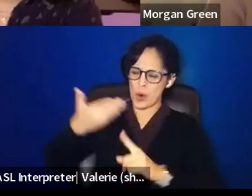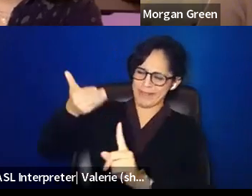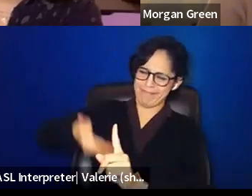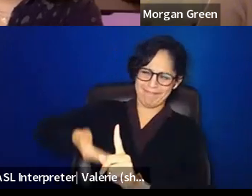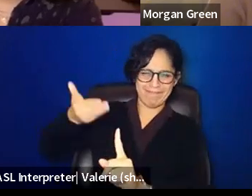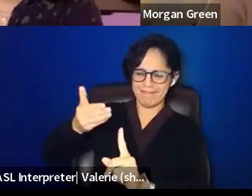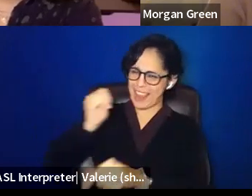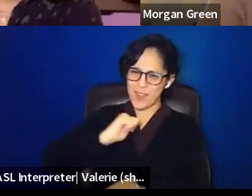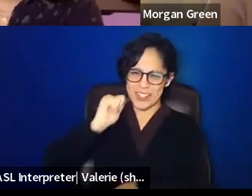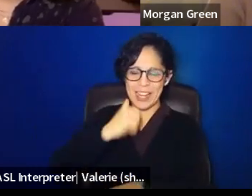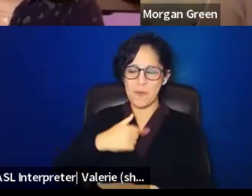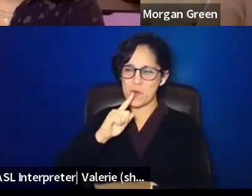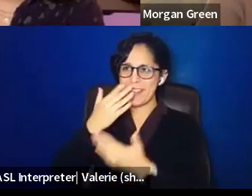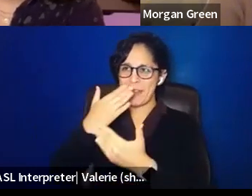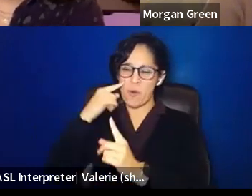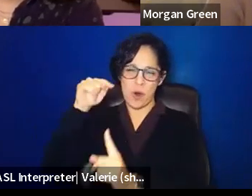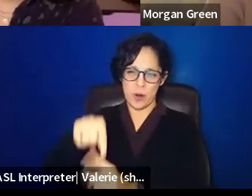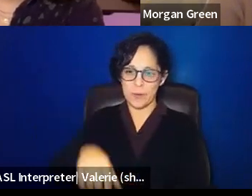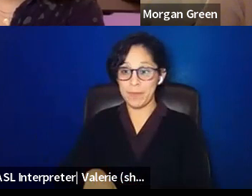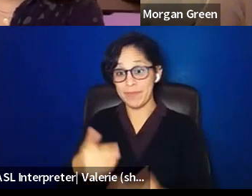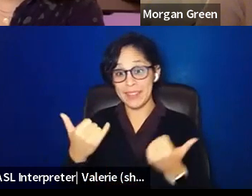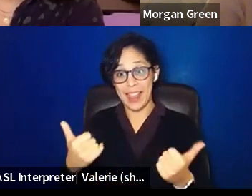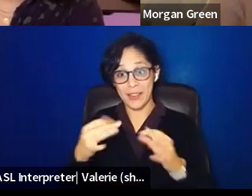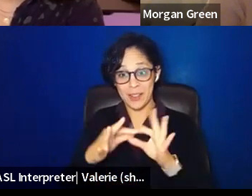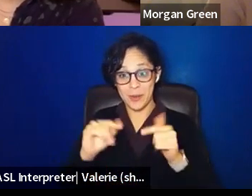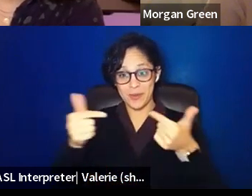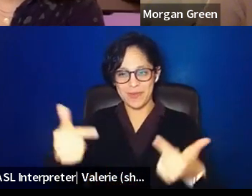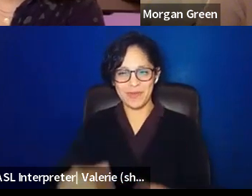daily basis, and I'm very thankful for her.